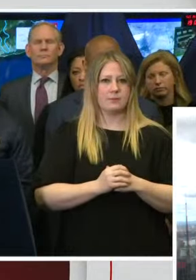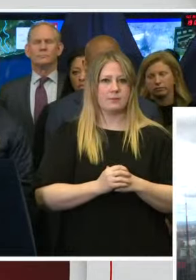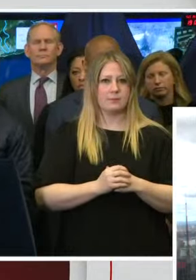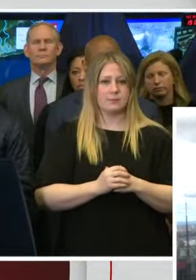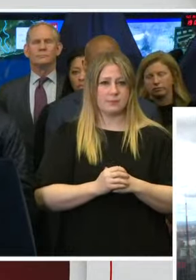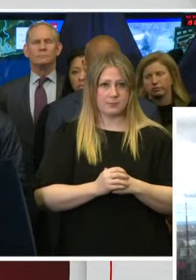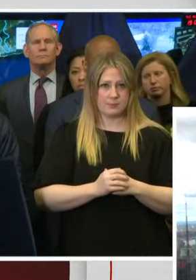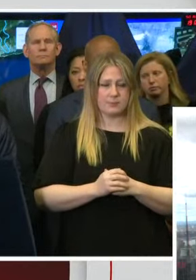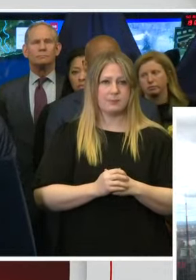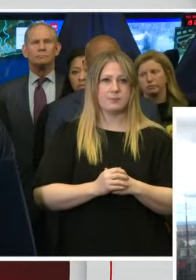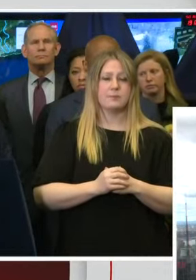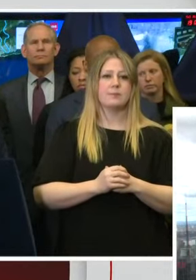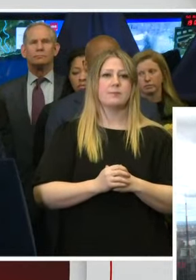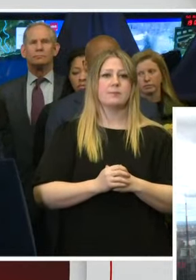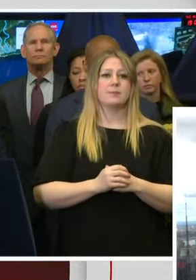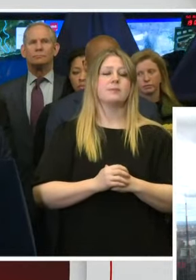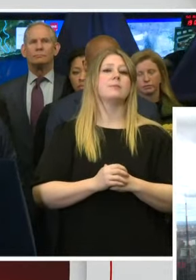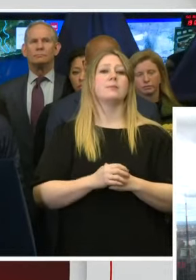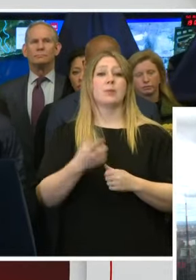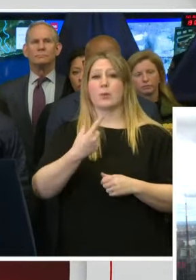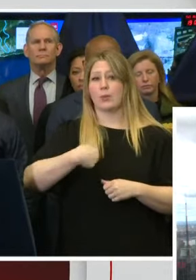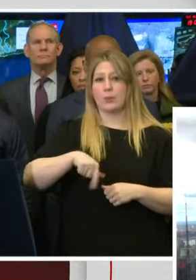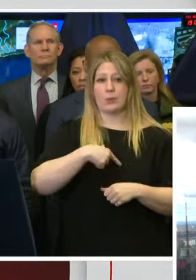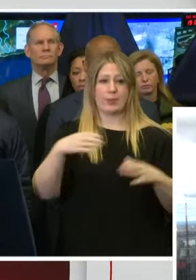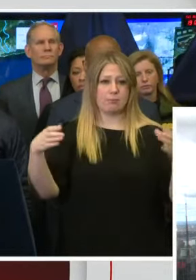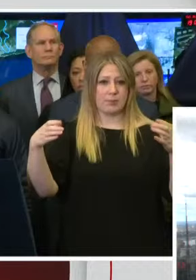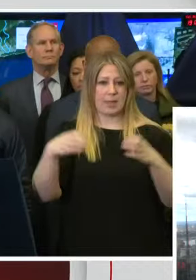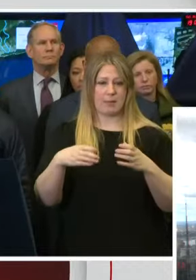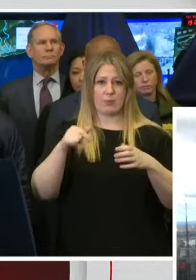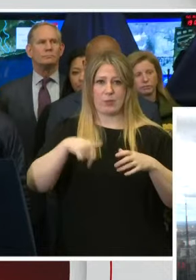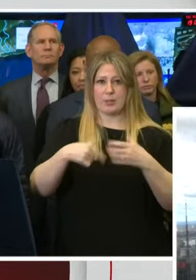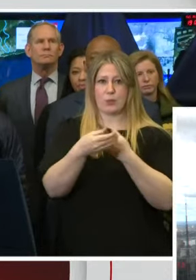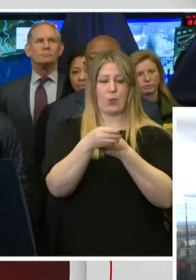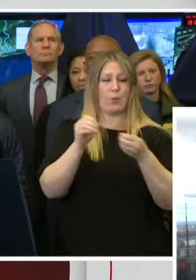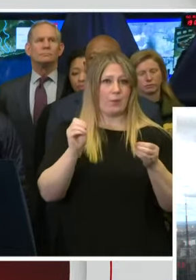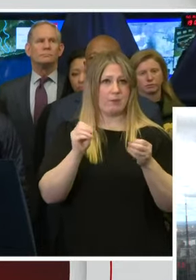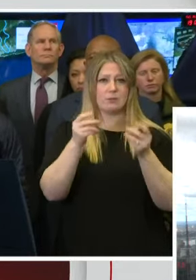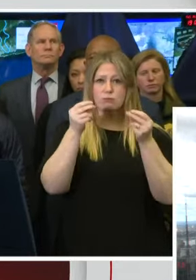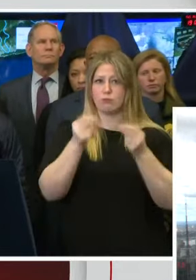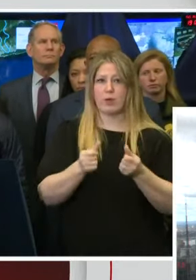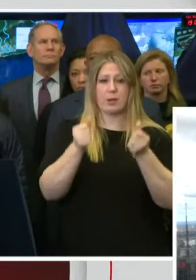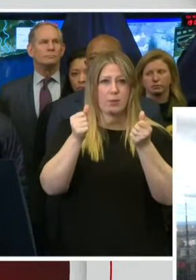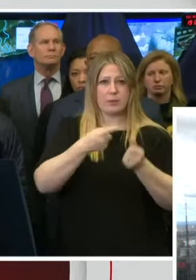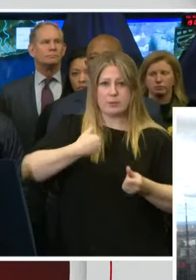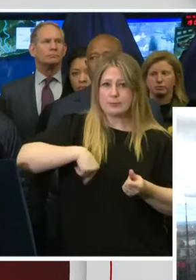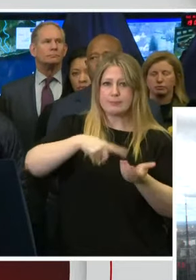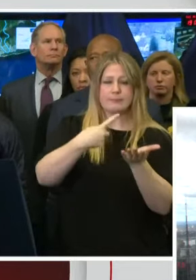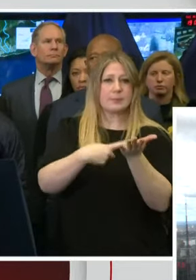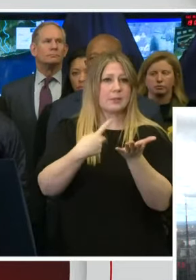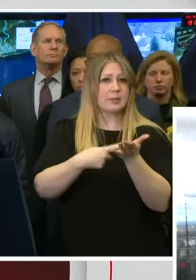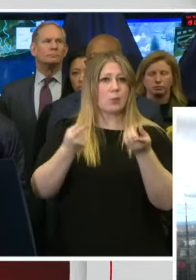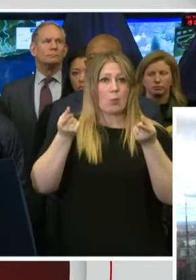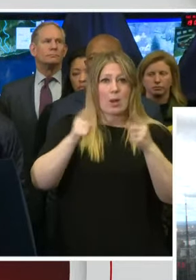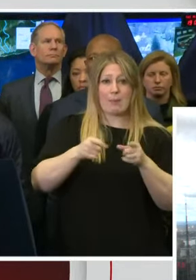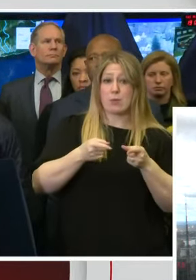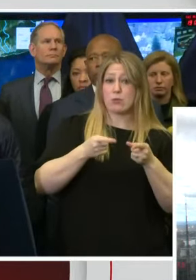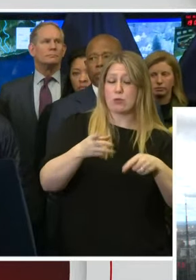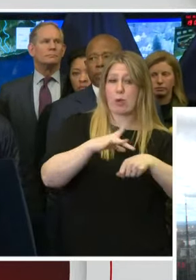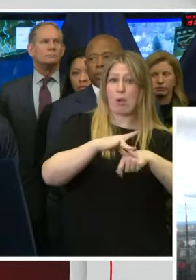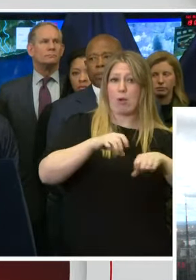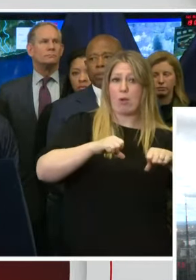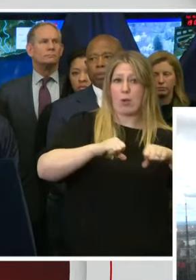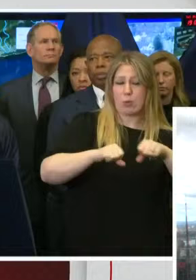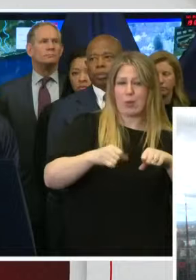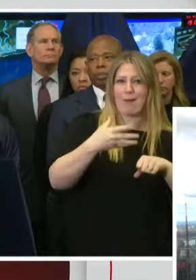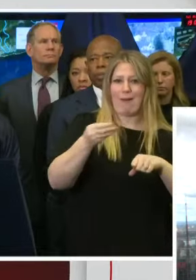We activated, as soon as we convened here at NISIM, to send out our guidance for what happens during an earthquake, including on the possibility